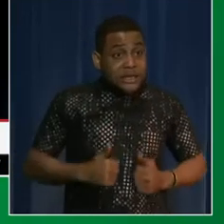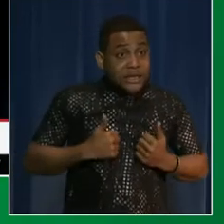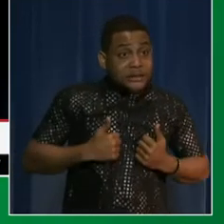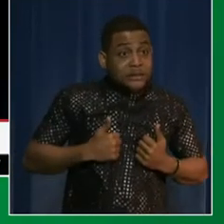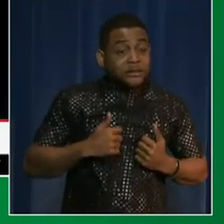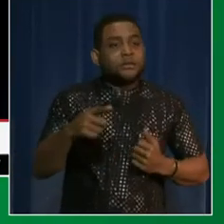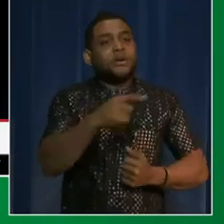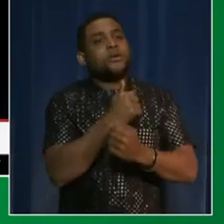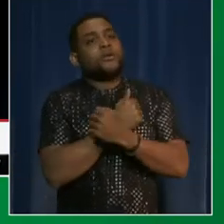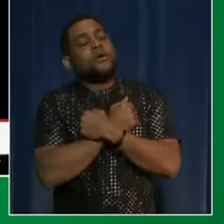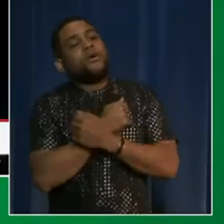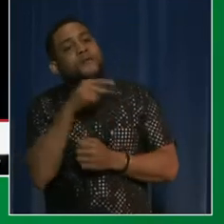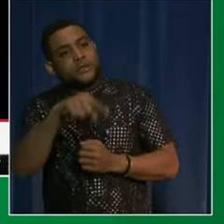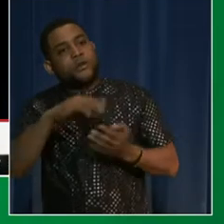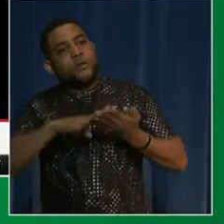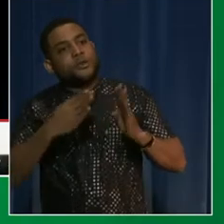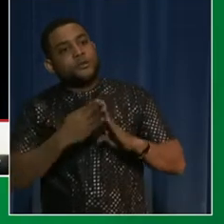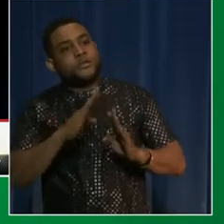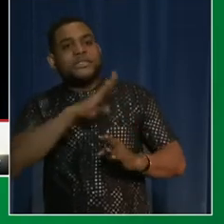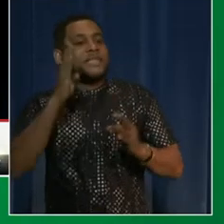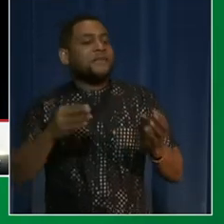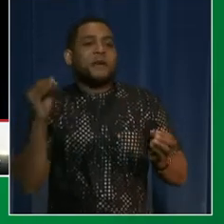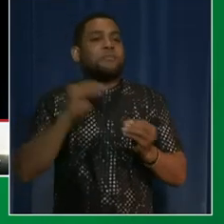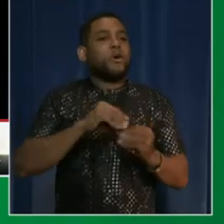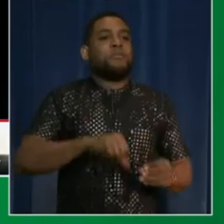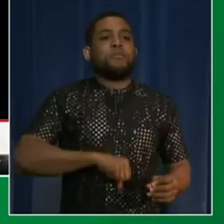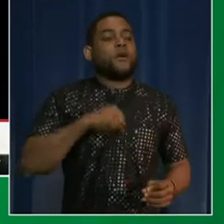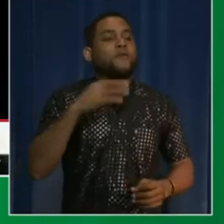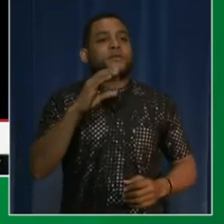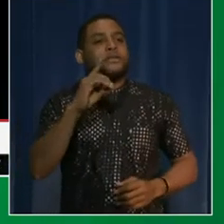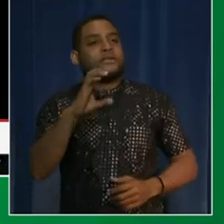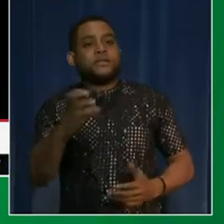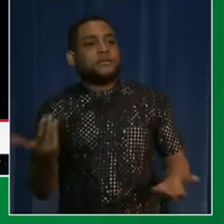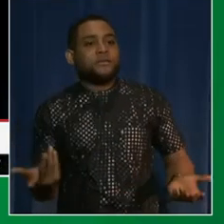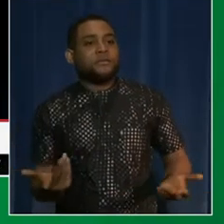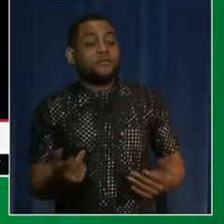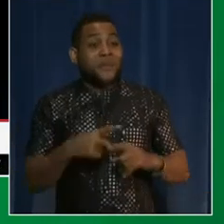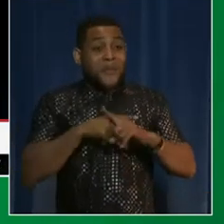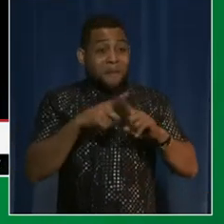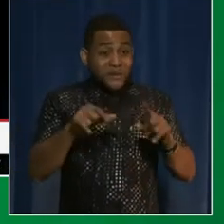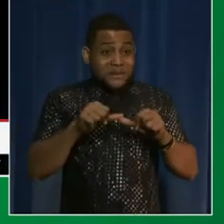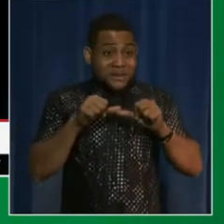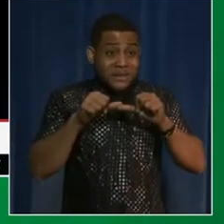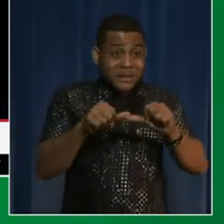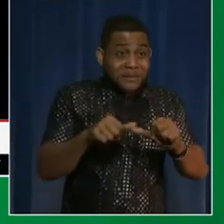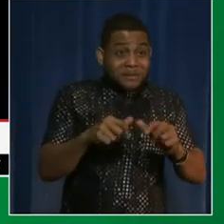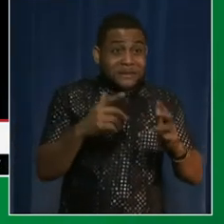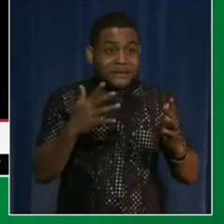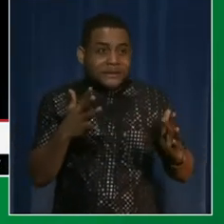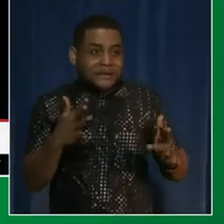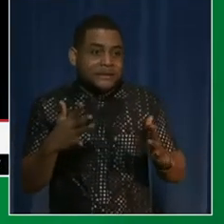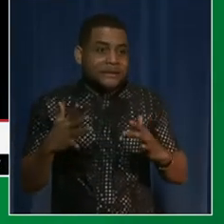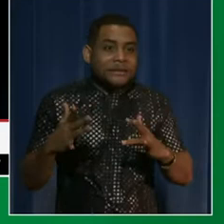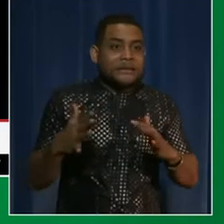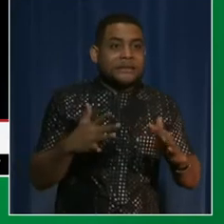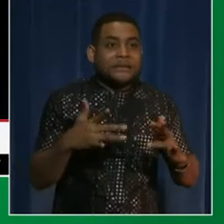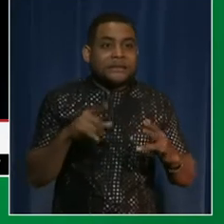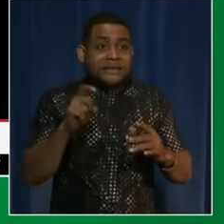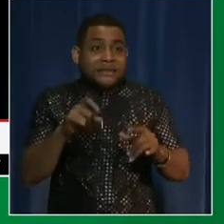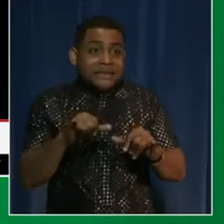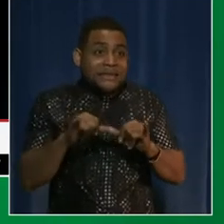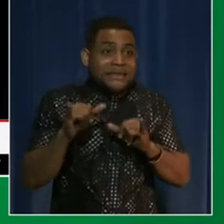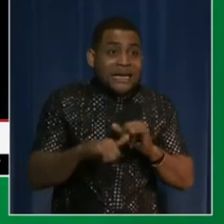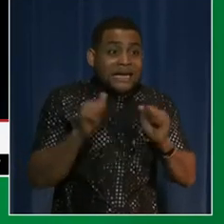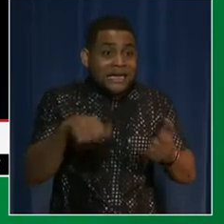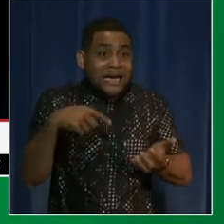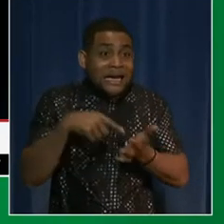city. They've never been more proud of Washington, D.C., but they remain anxious about how they can afford to live here. And